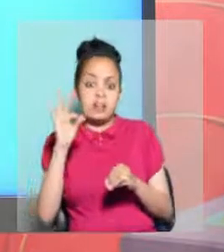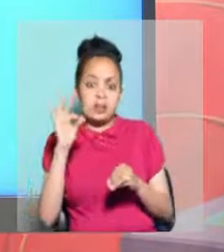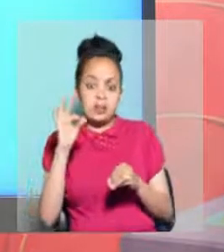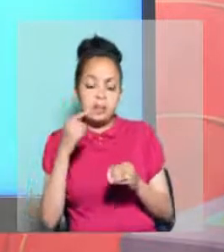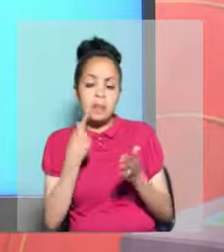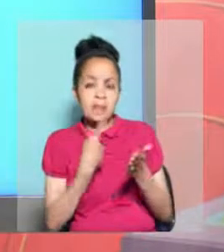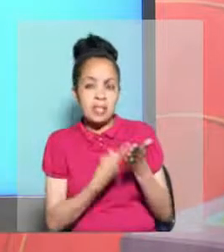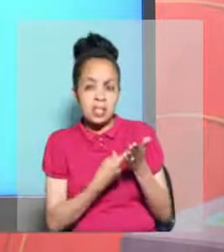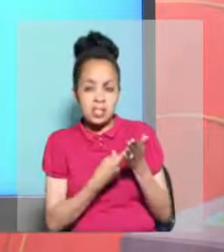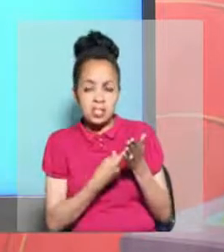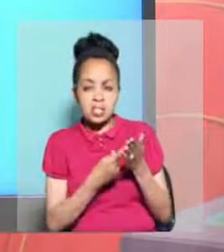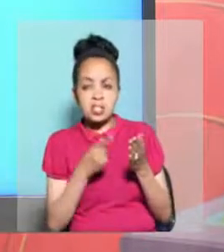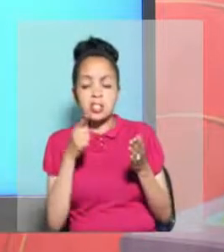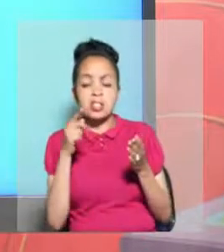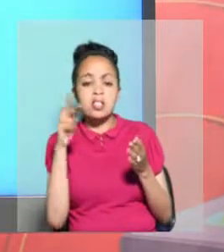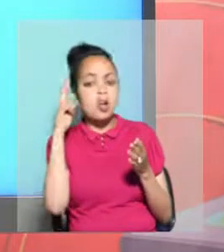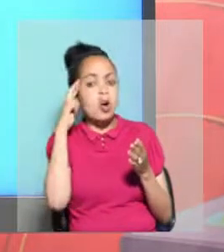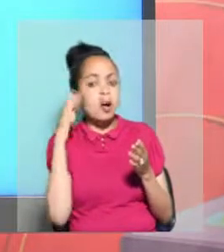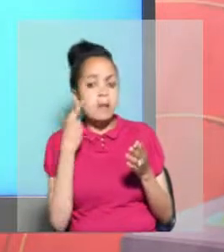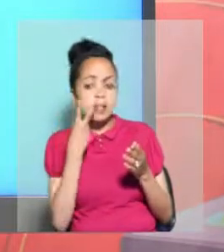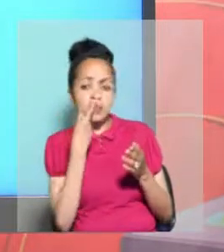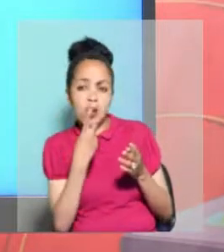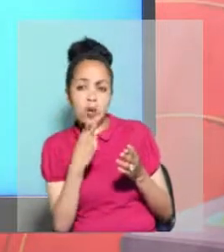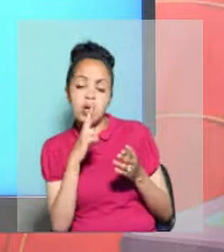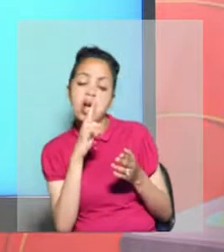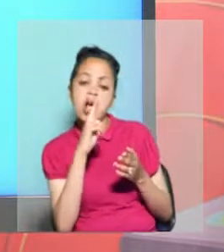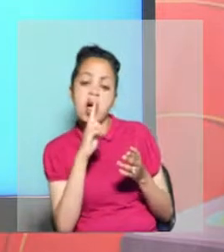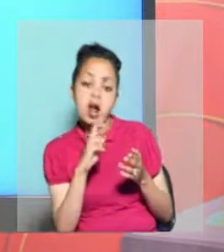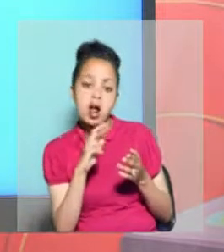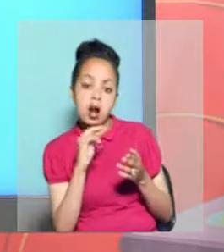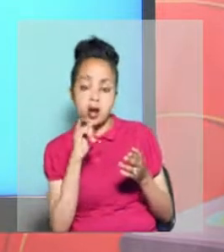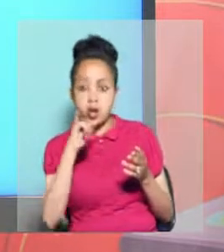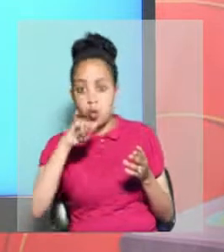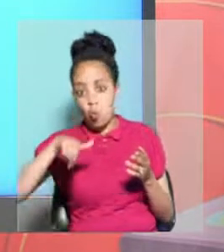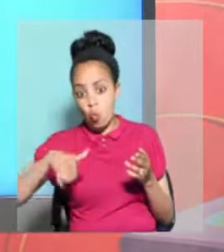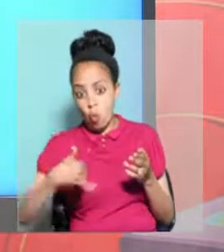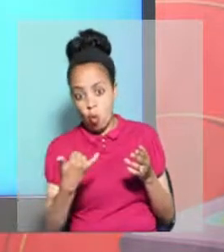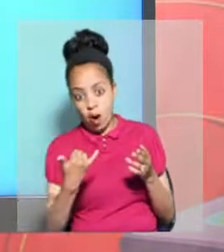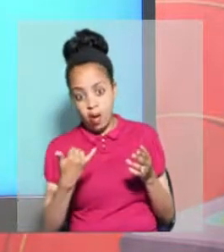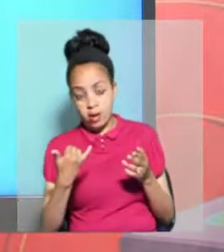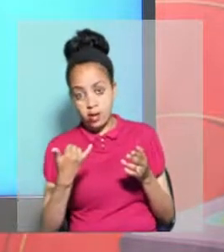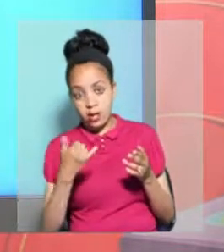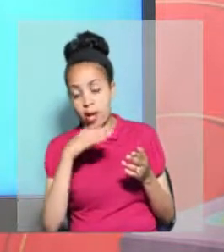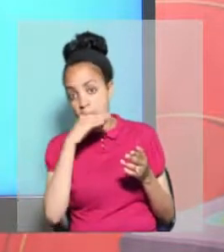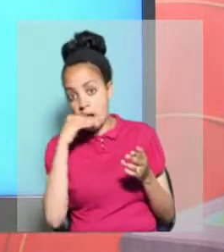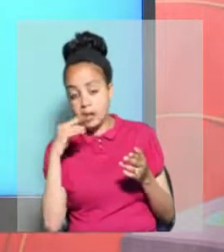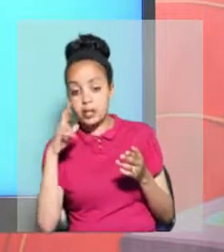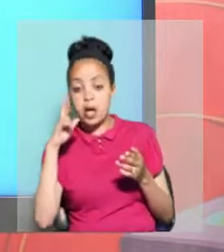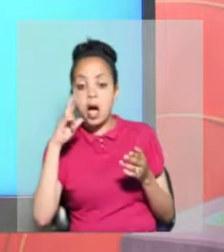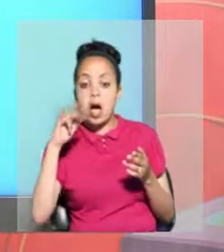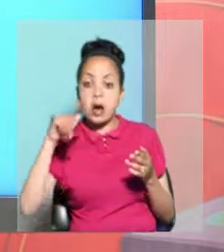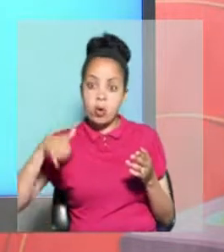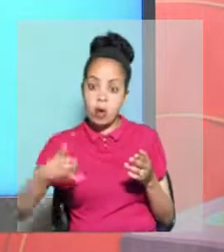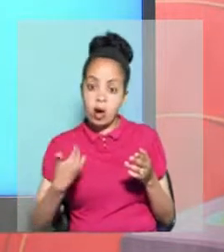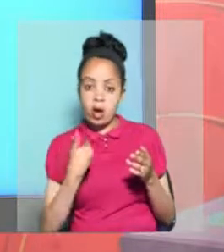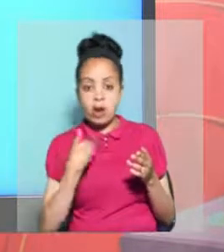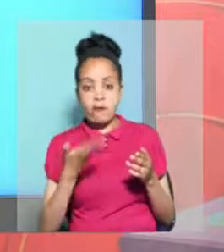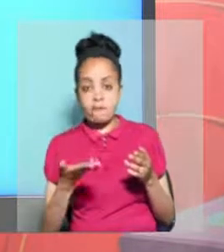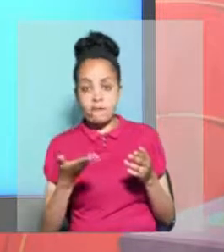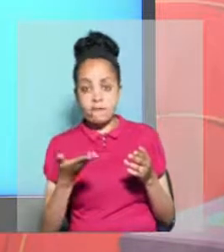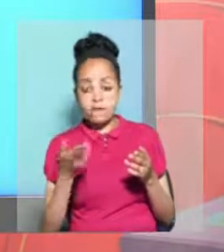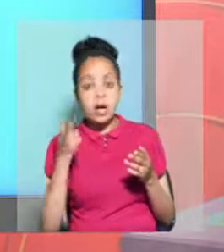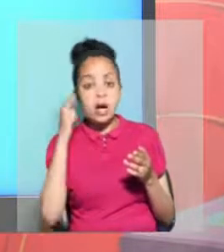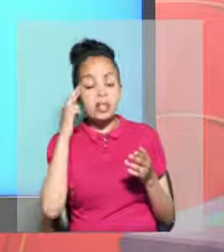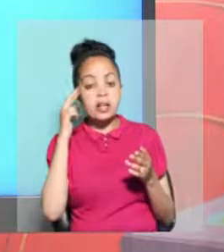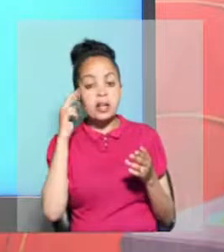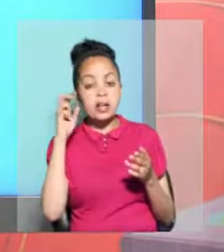Here, the gamete for this one can be RY and RY here.